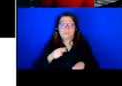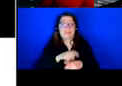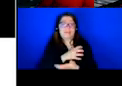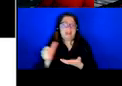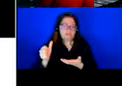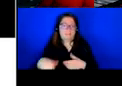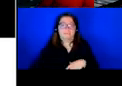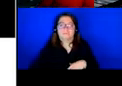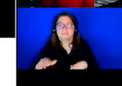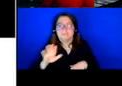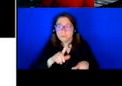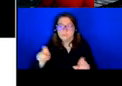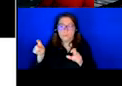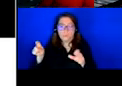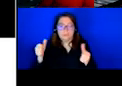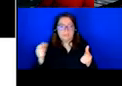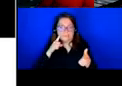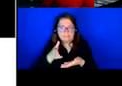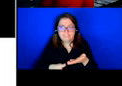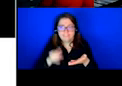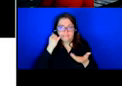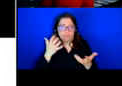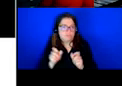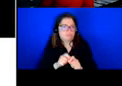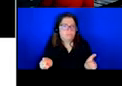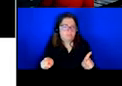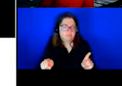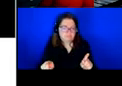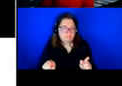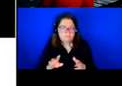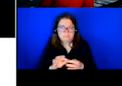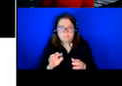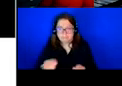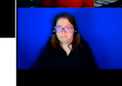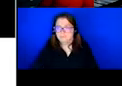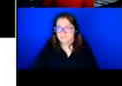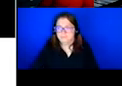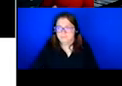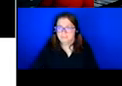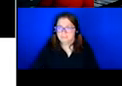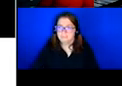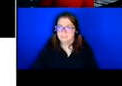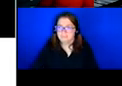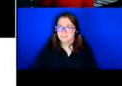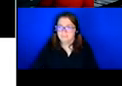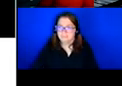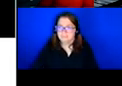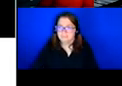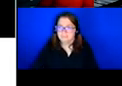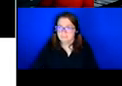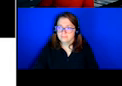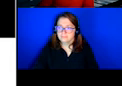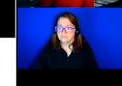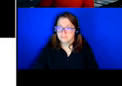I know your poll is, I think, complete. If you want to just mention Yeah. it very briefly. And we have also put in the